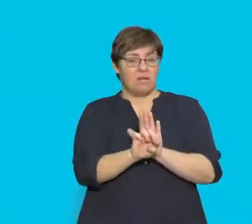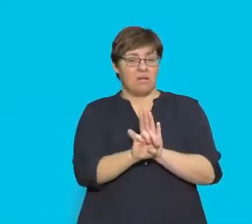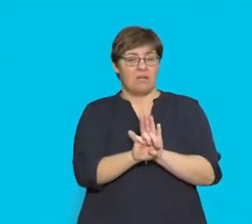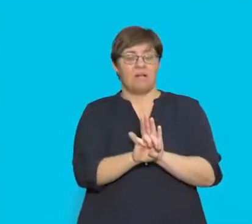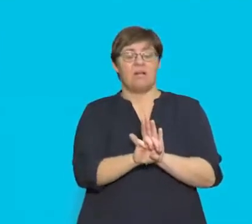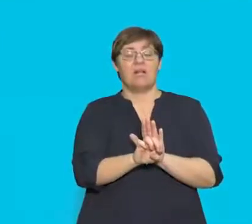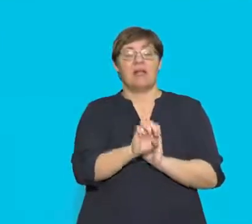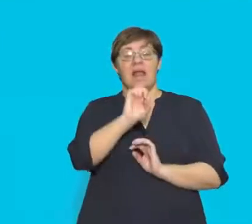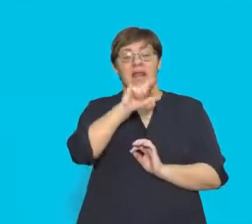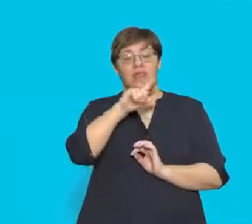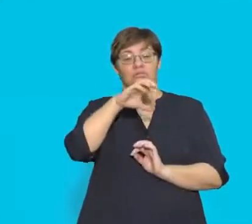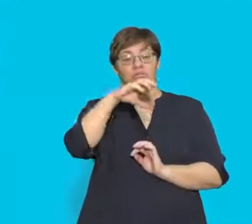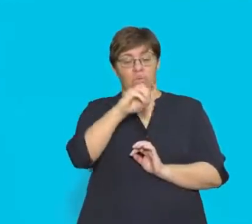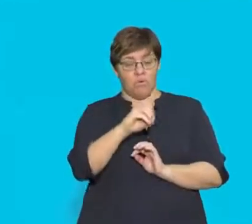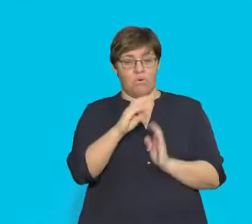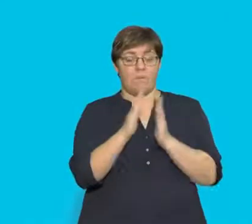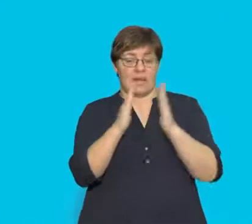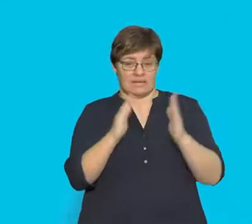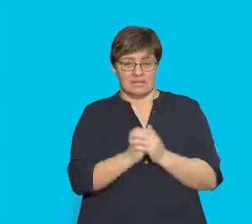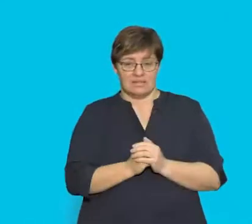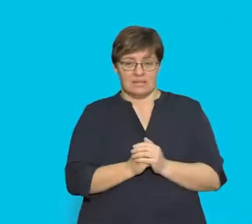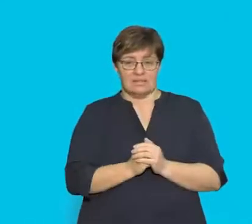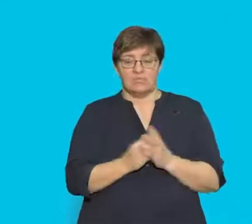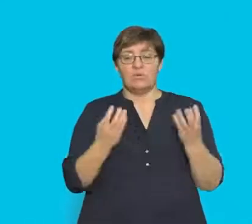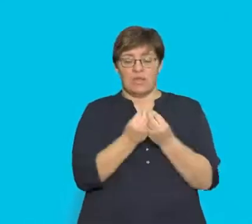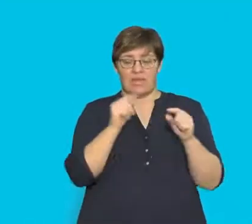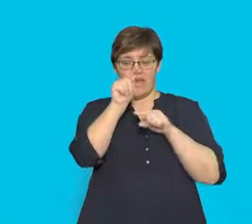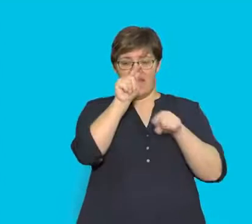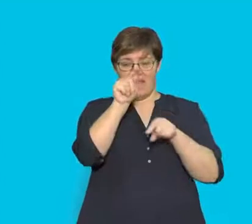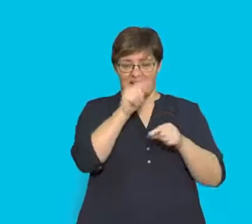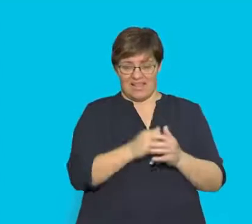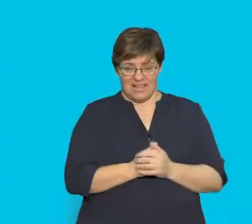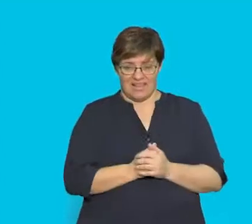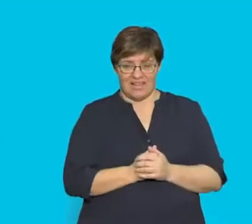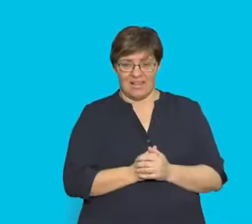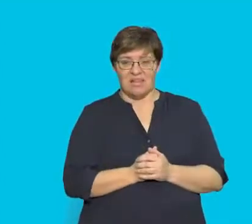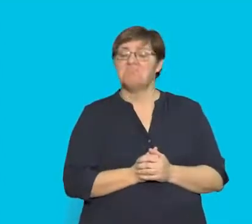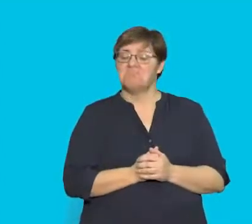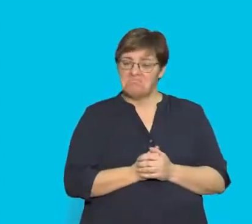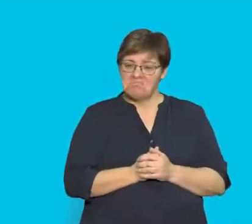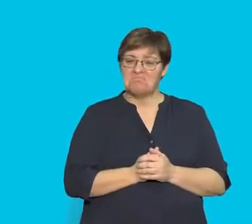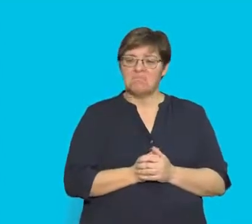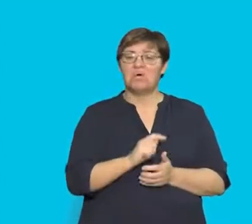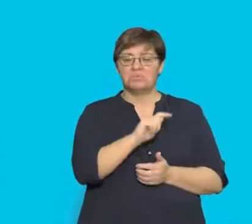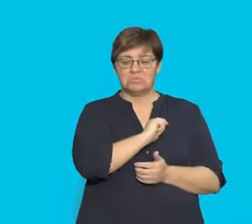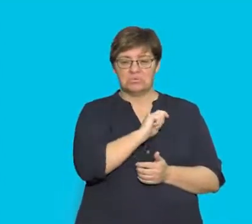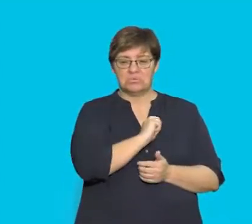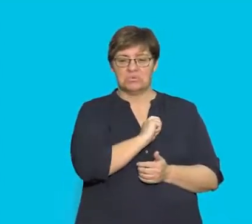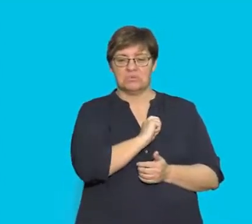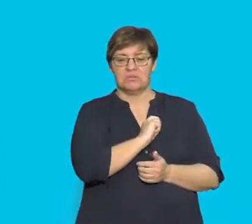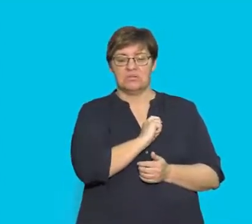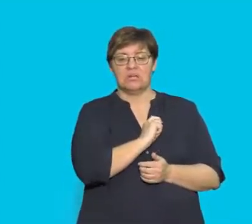example of an electromagnet. And so I've put the two drawings together, and you can see absolutely that they